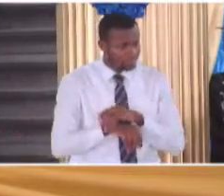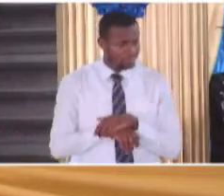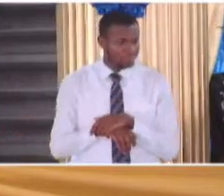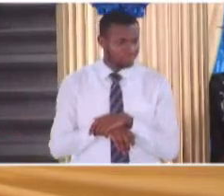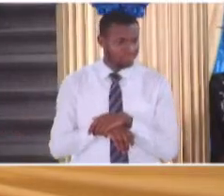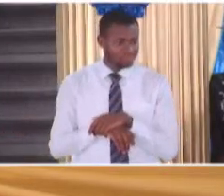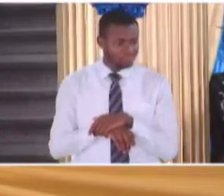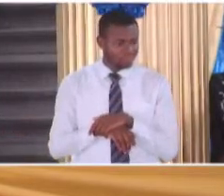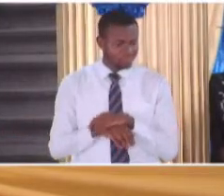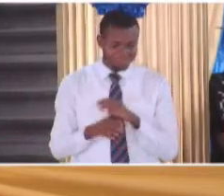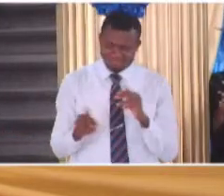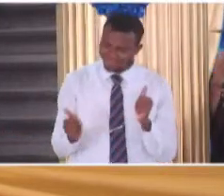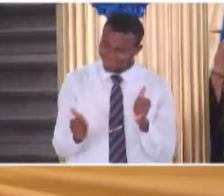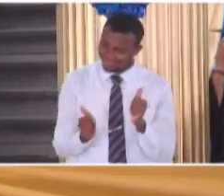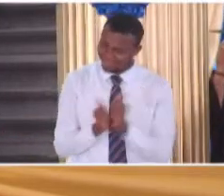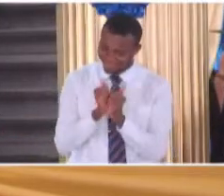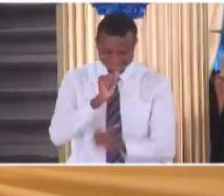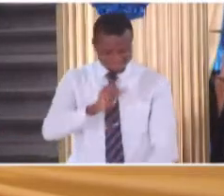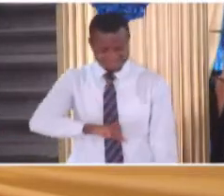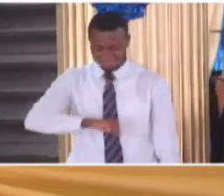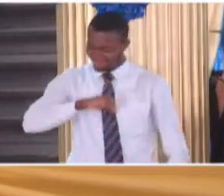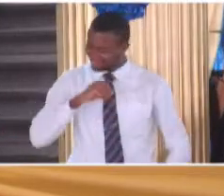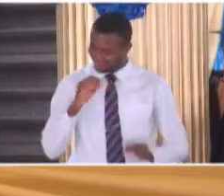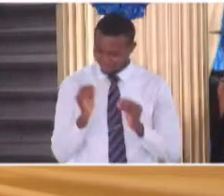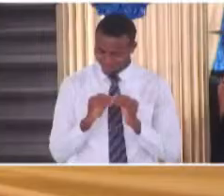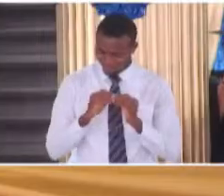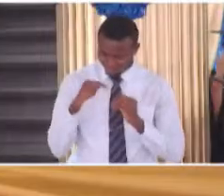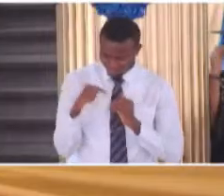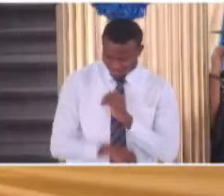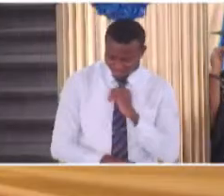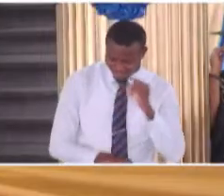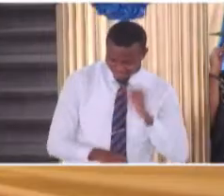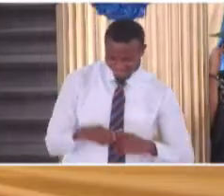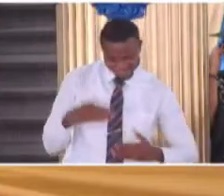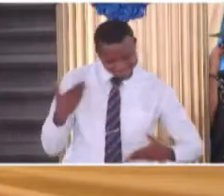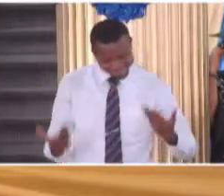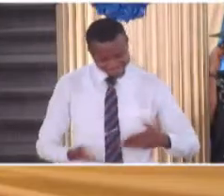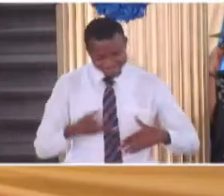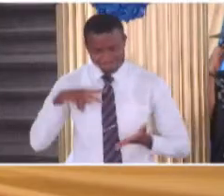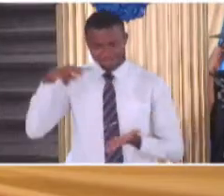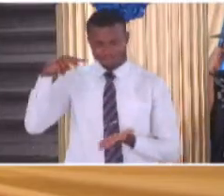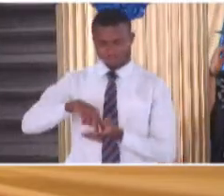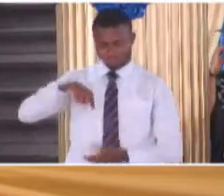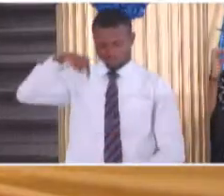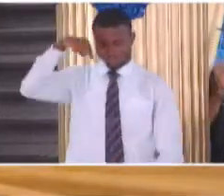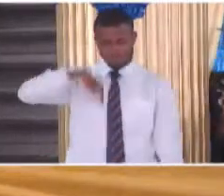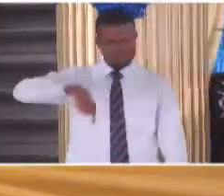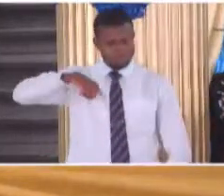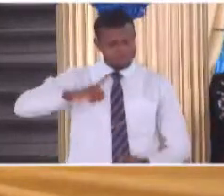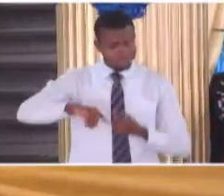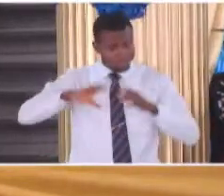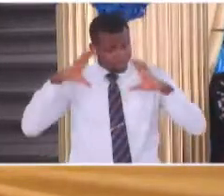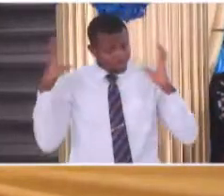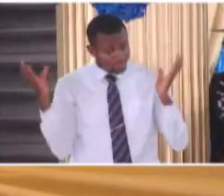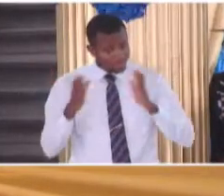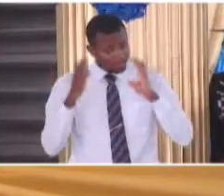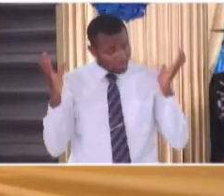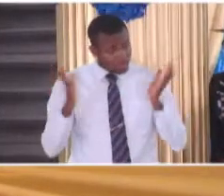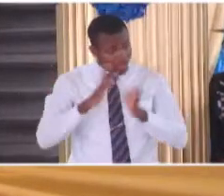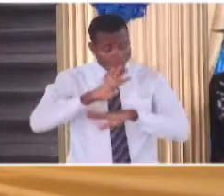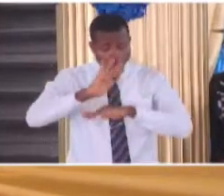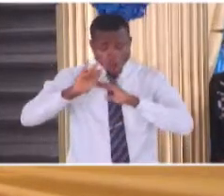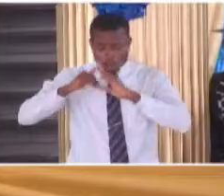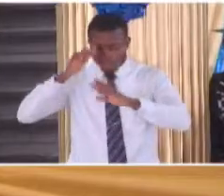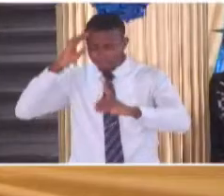It is with great pride and immense pleasure that I stand before you today to celebrate the remarkable